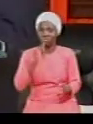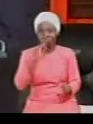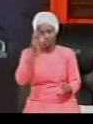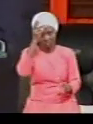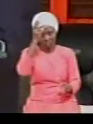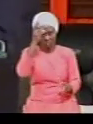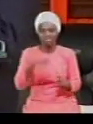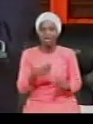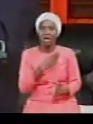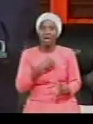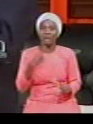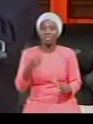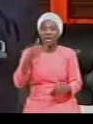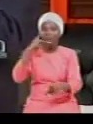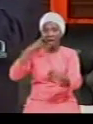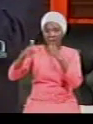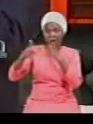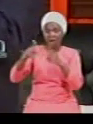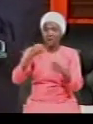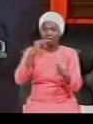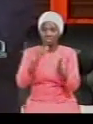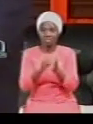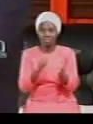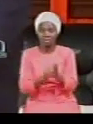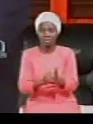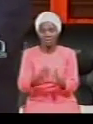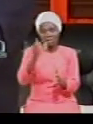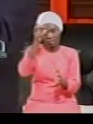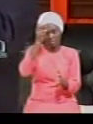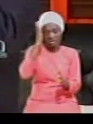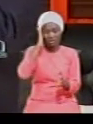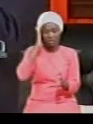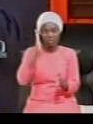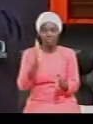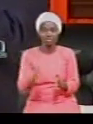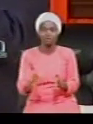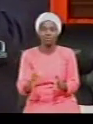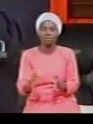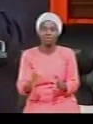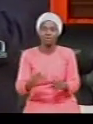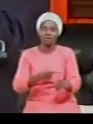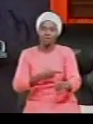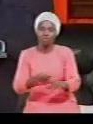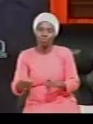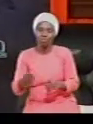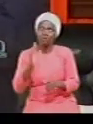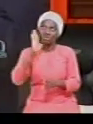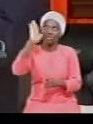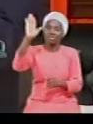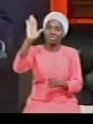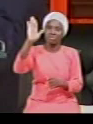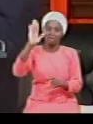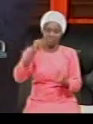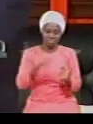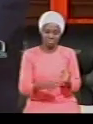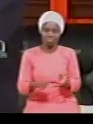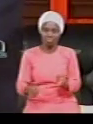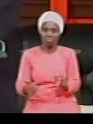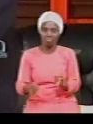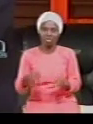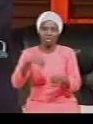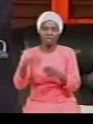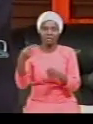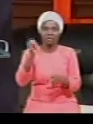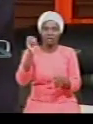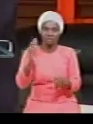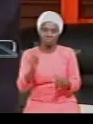the prophecy is that Satan will bruise his heel. Genesis chapter 3 verse 15. And